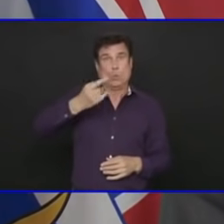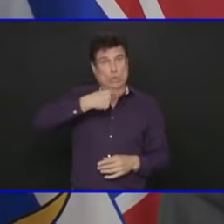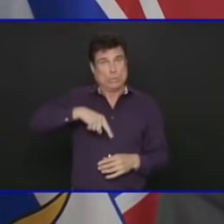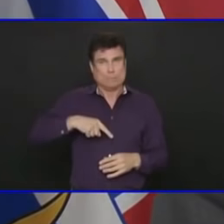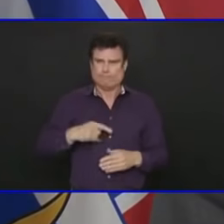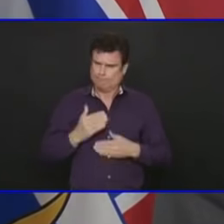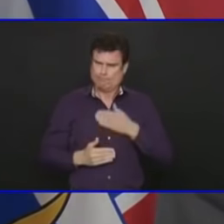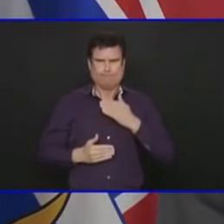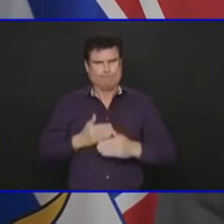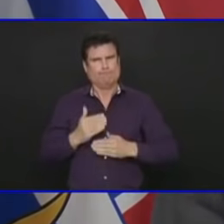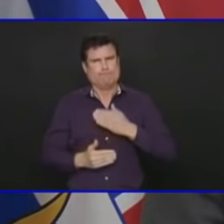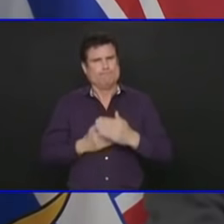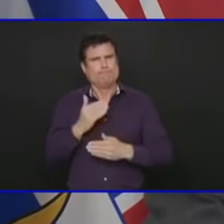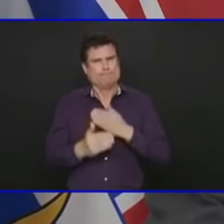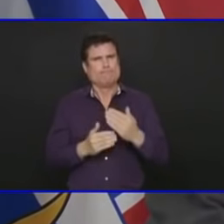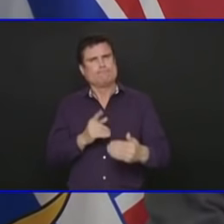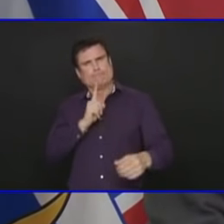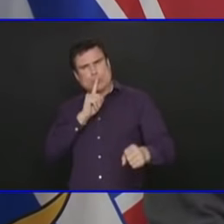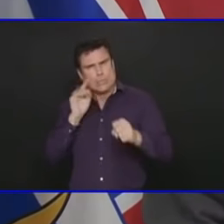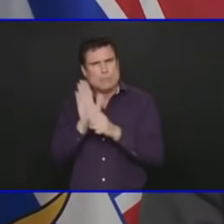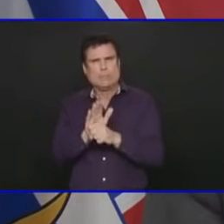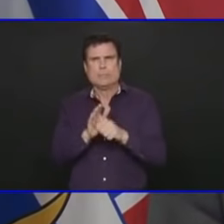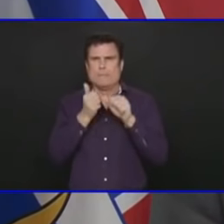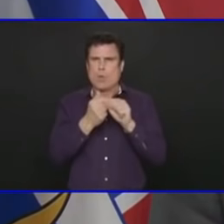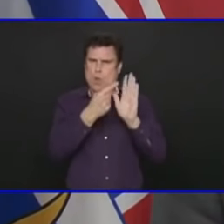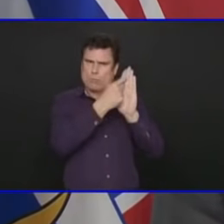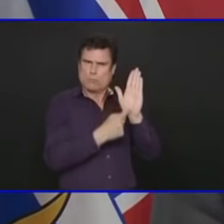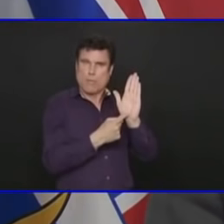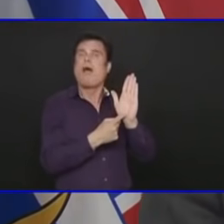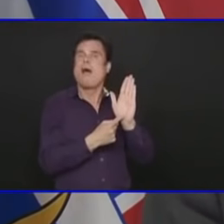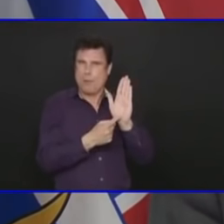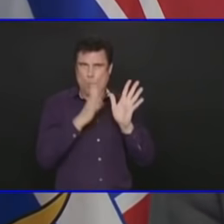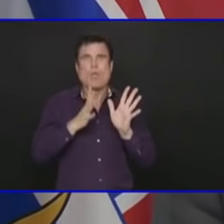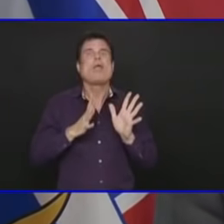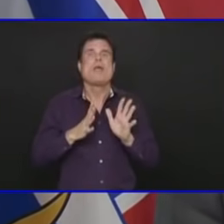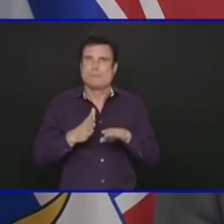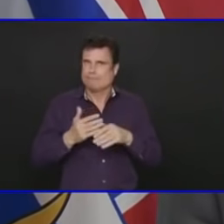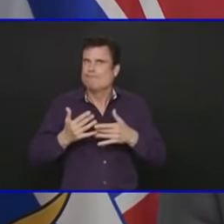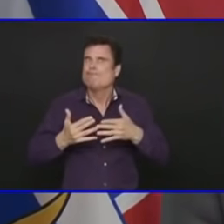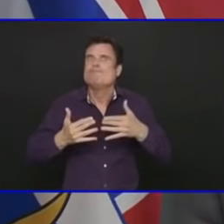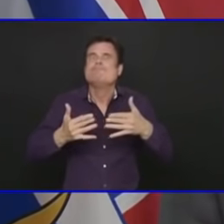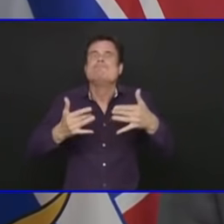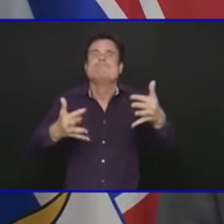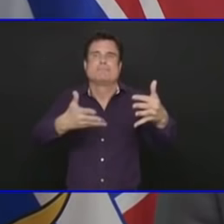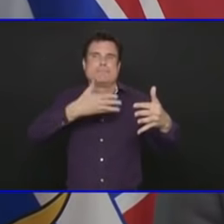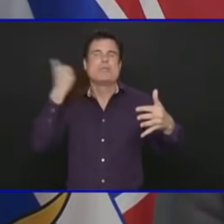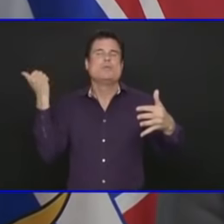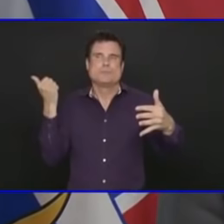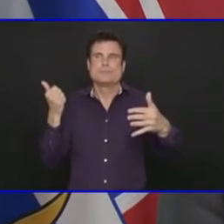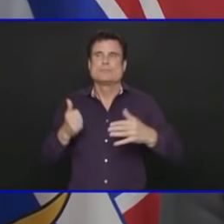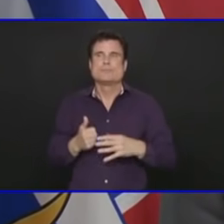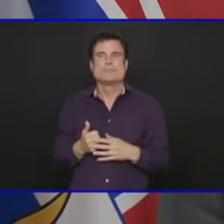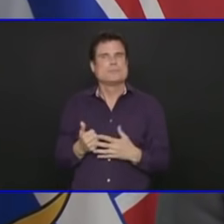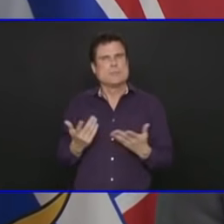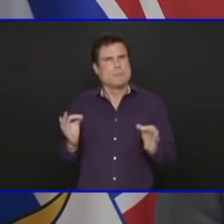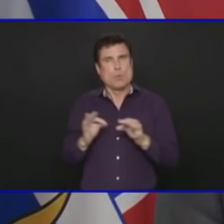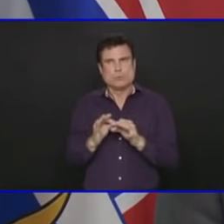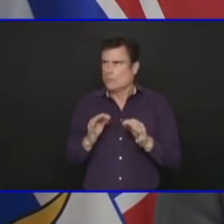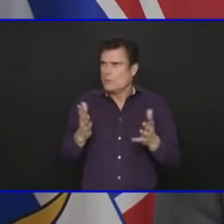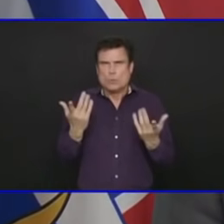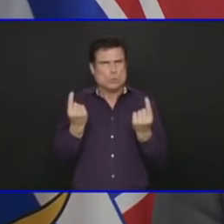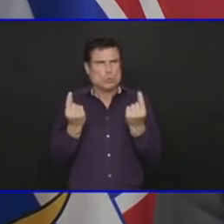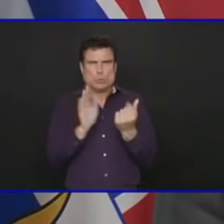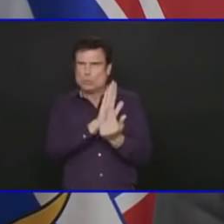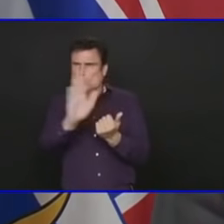we've seen, and to the oldest and most vulnerable of us. Today's modeling underlines how and why we're all in this